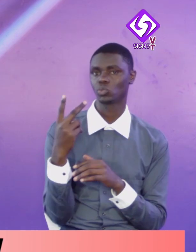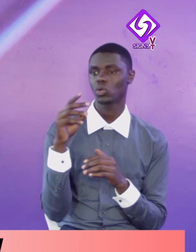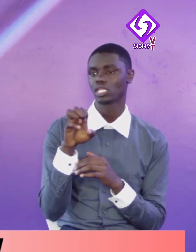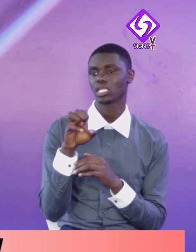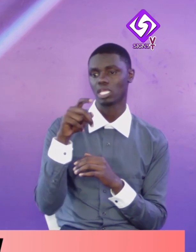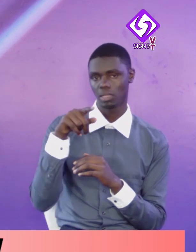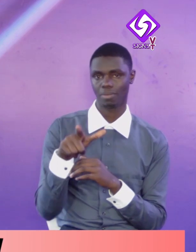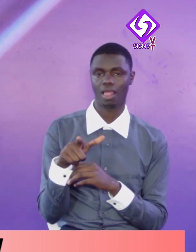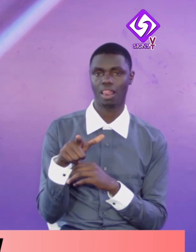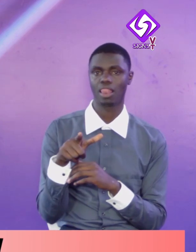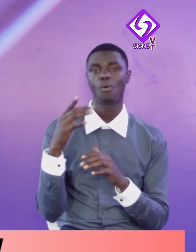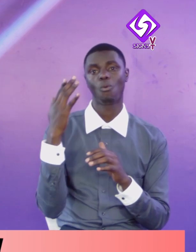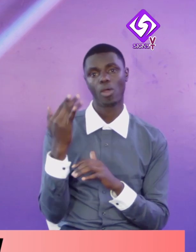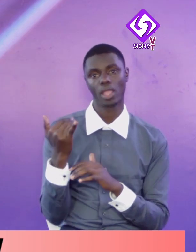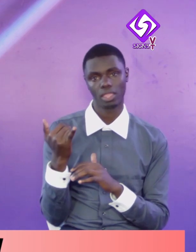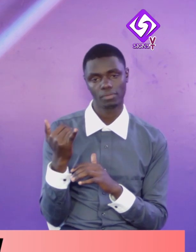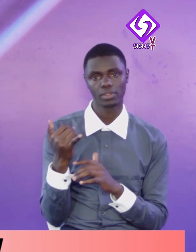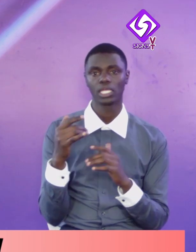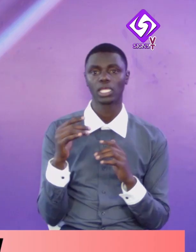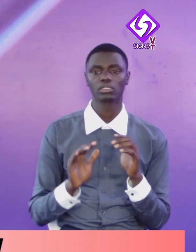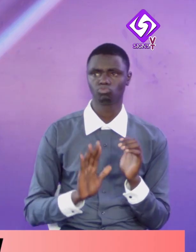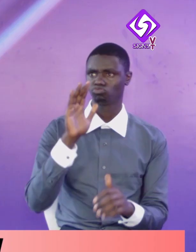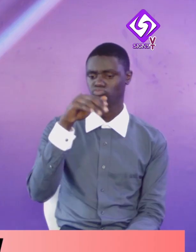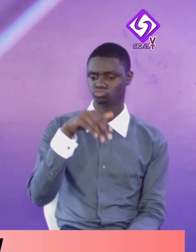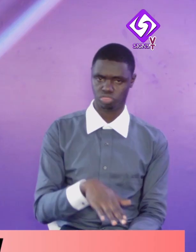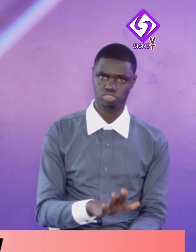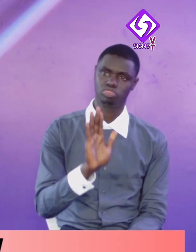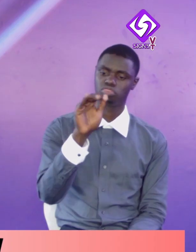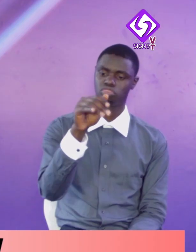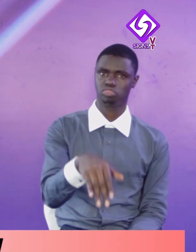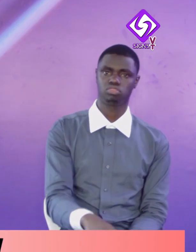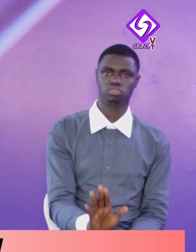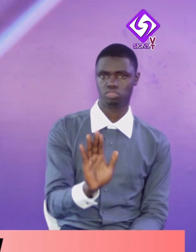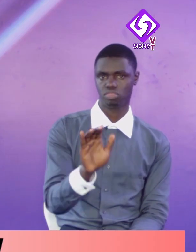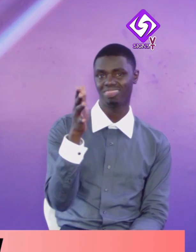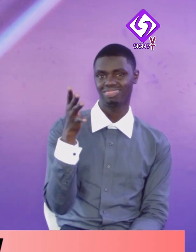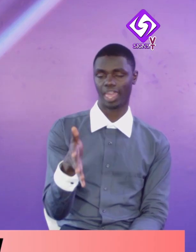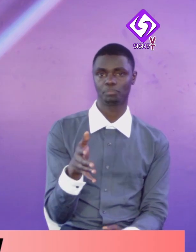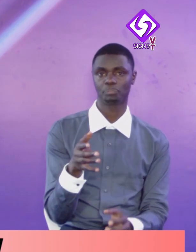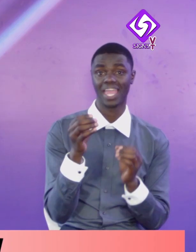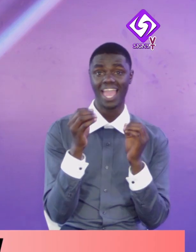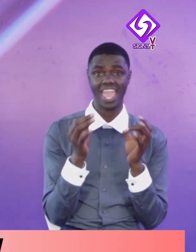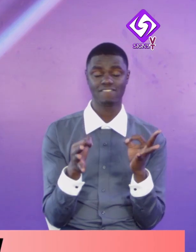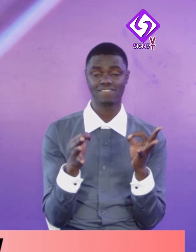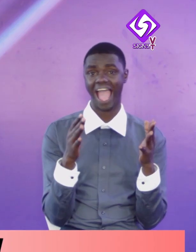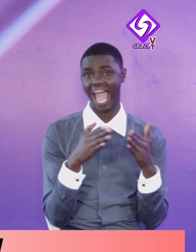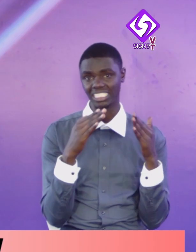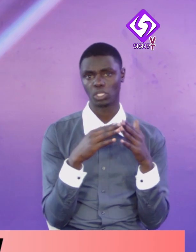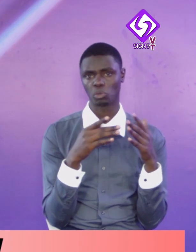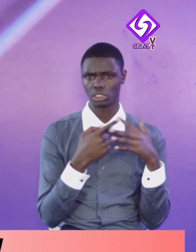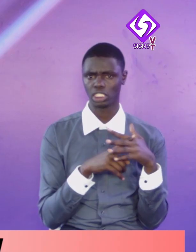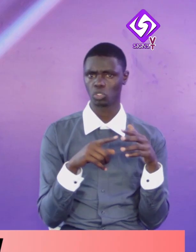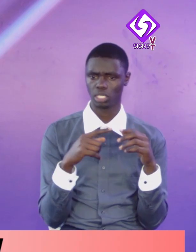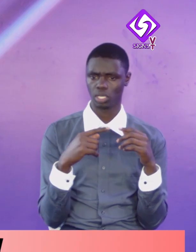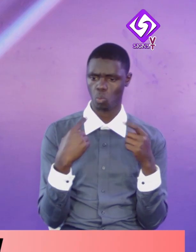table. Simply because that consistency was not there. And if Arsenal have started to be